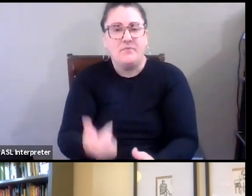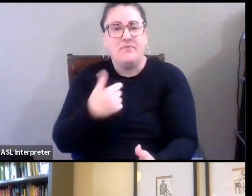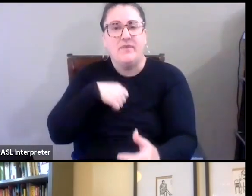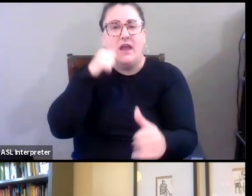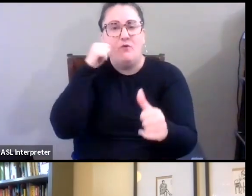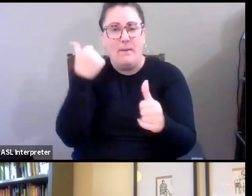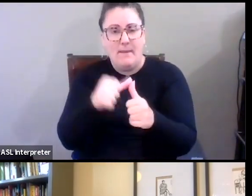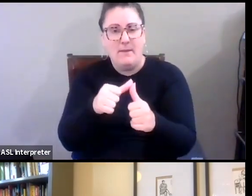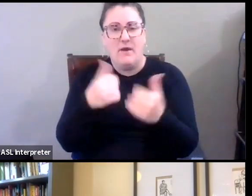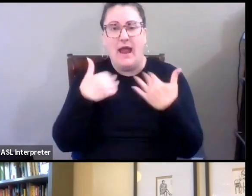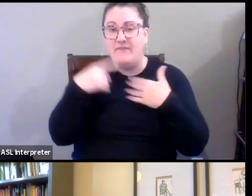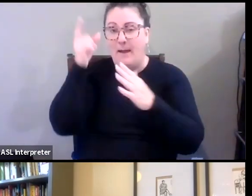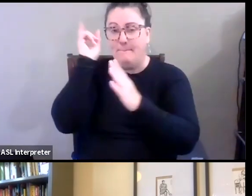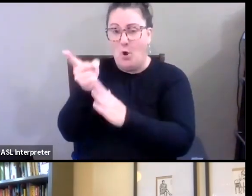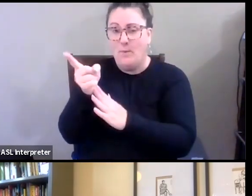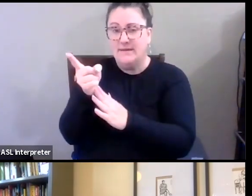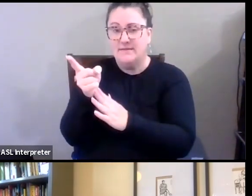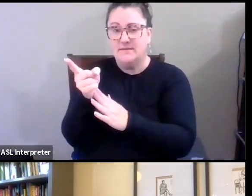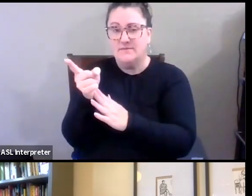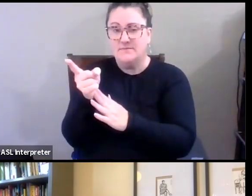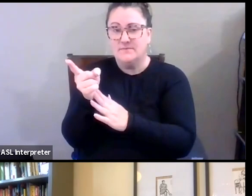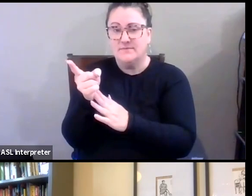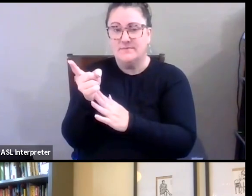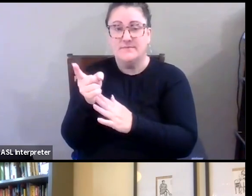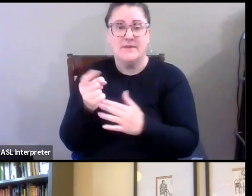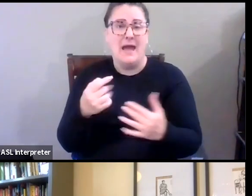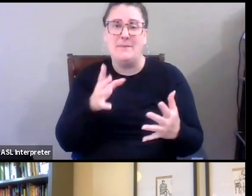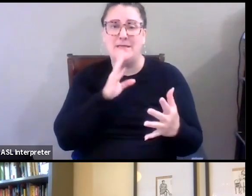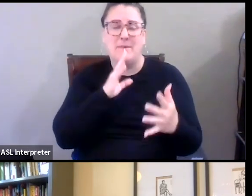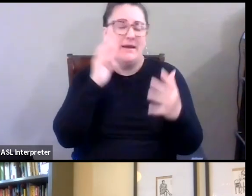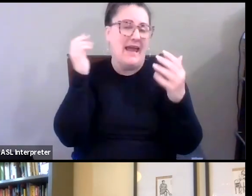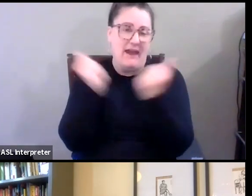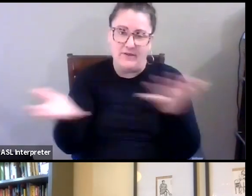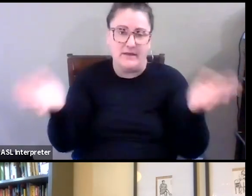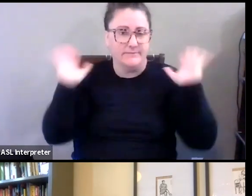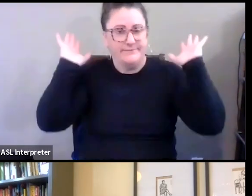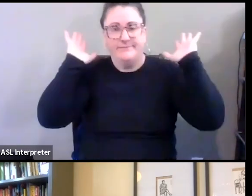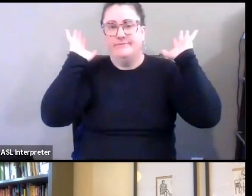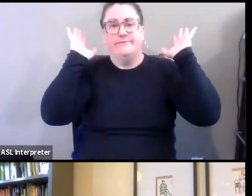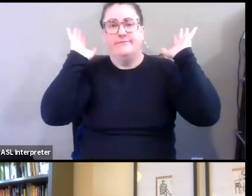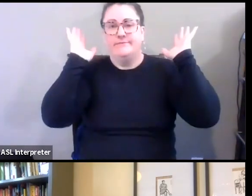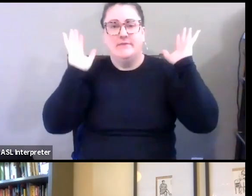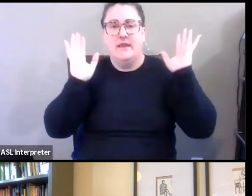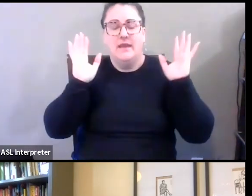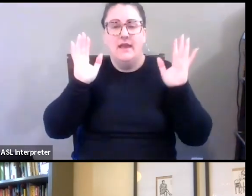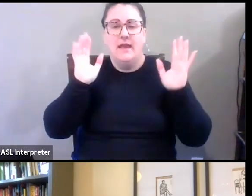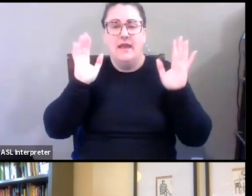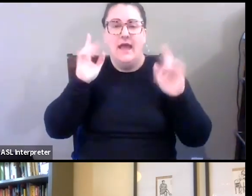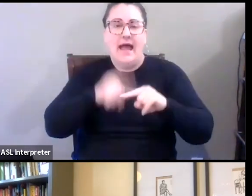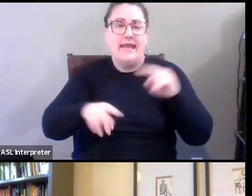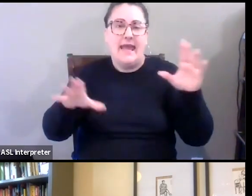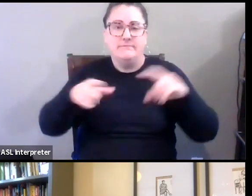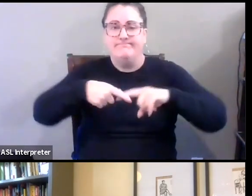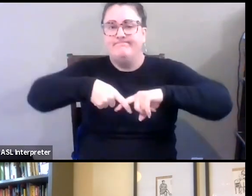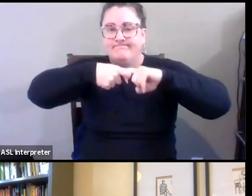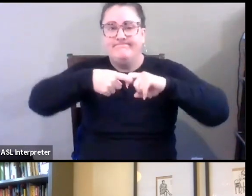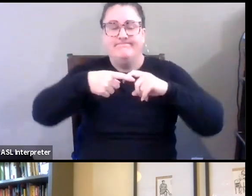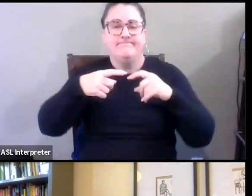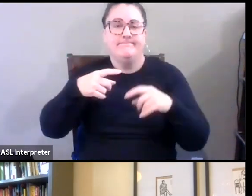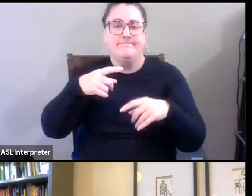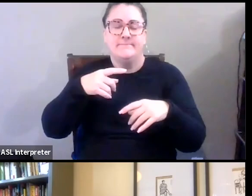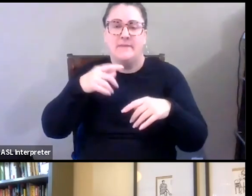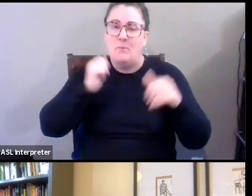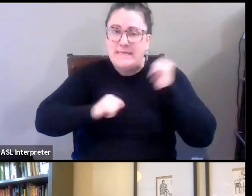having this moment where I was like, I'm just going to talk about all of it. I can't not do this anymore. I can't pretend anymore. And I